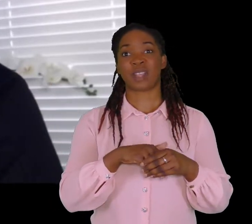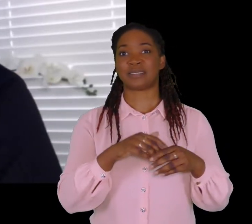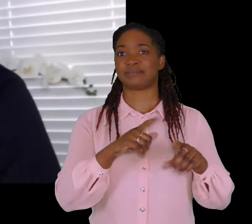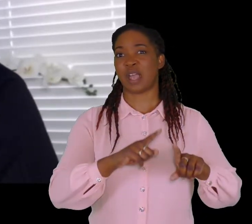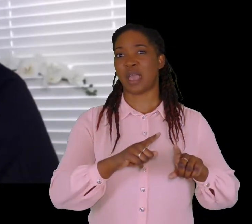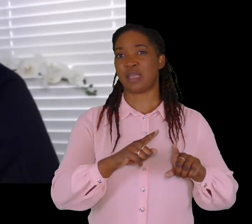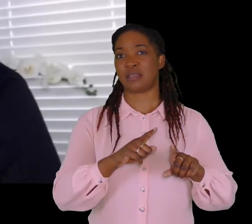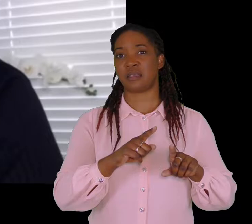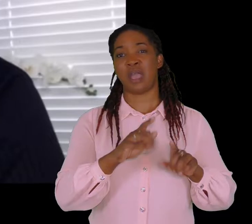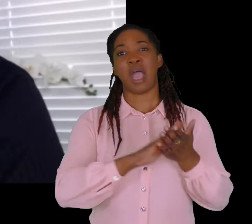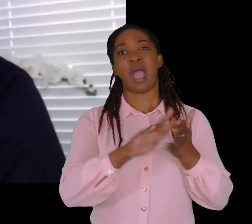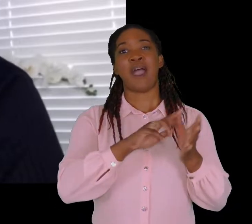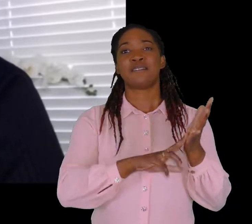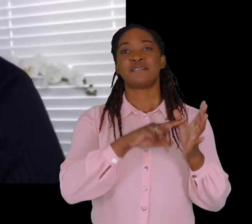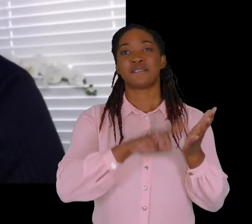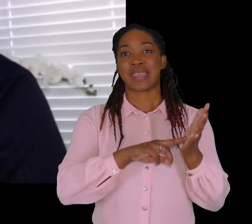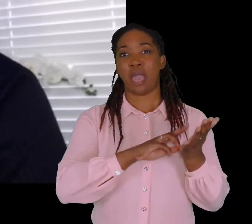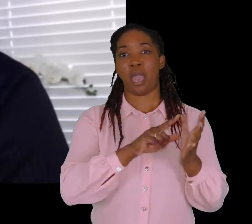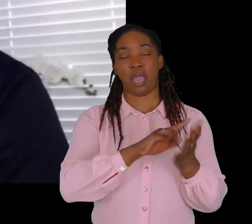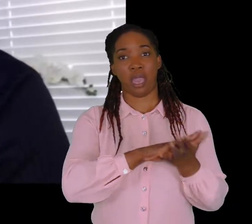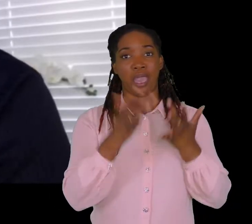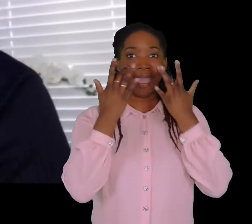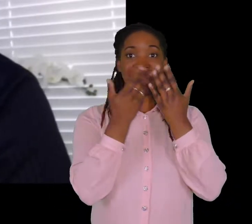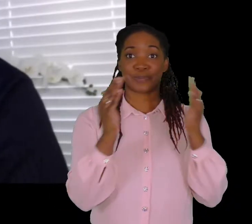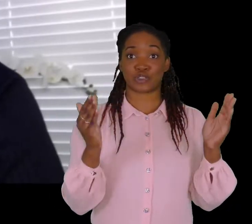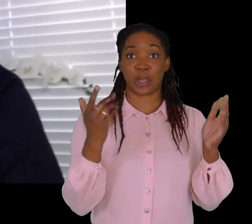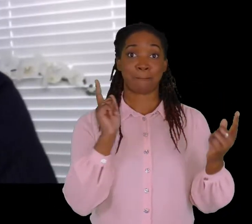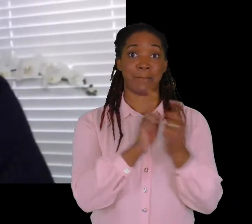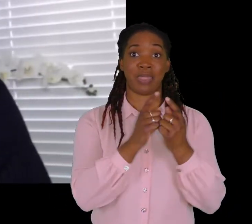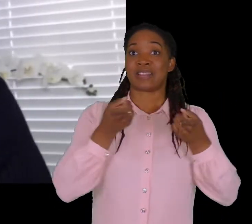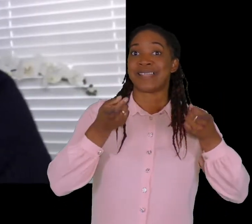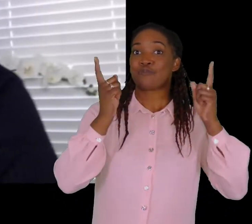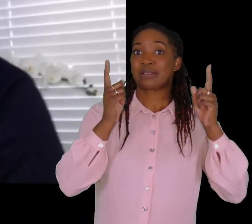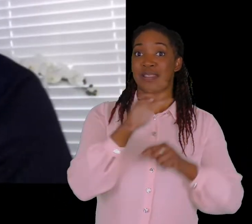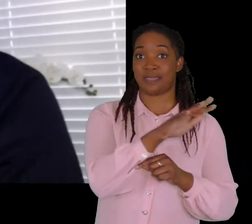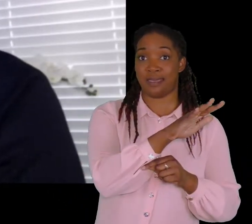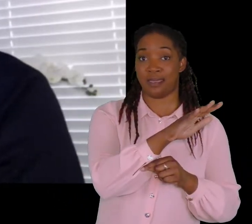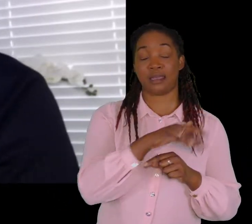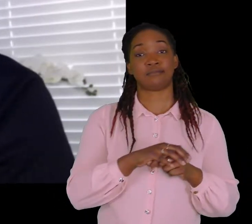de Artesiana in Havana, where I met the curators and the directors of the Havana Biennale,